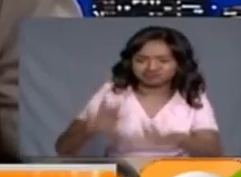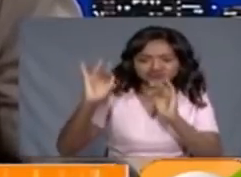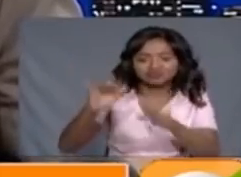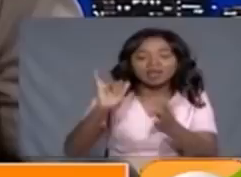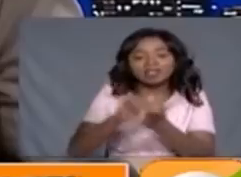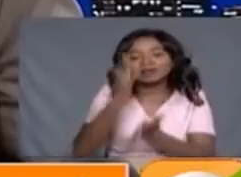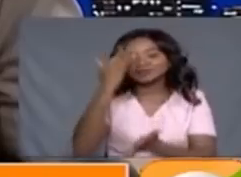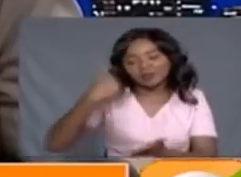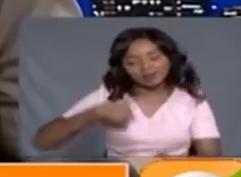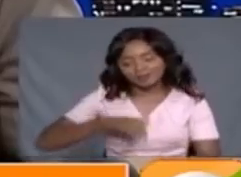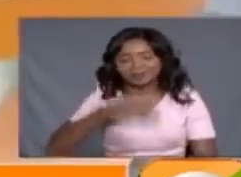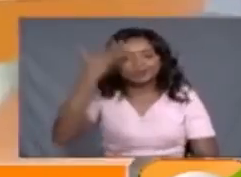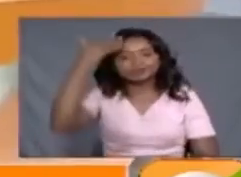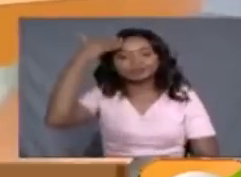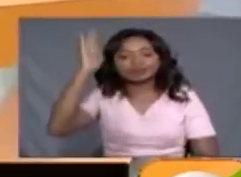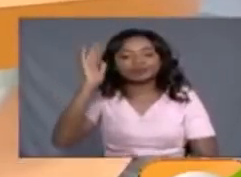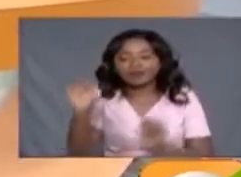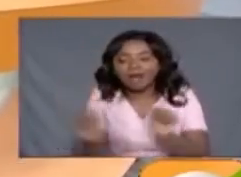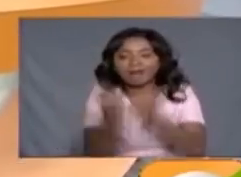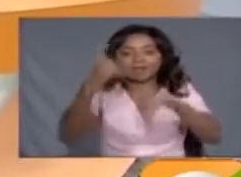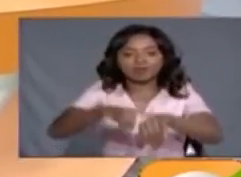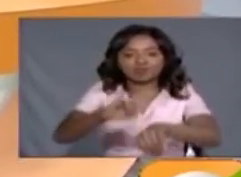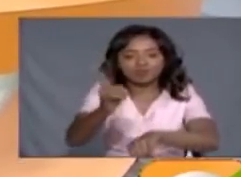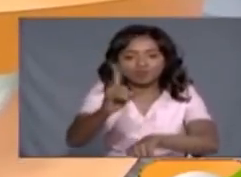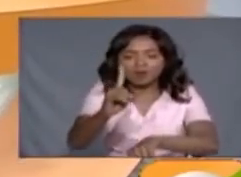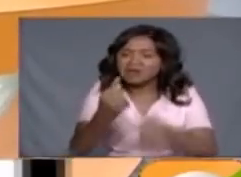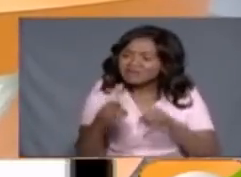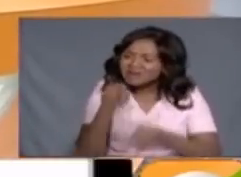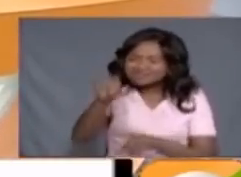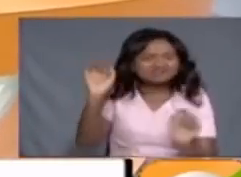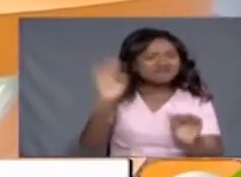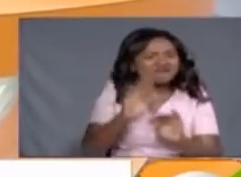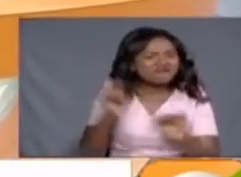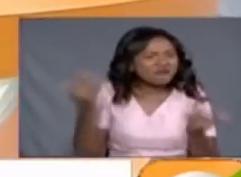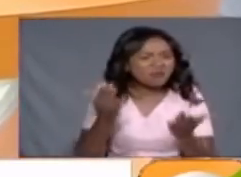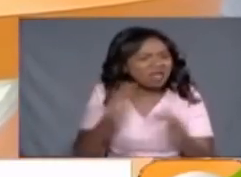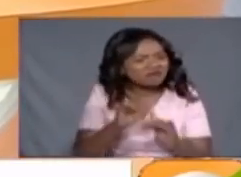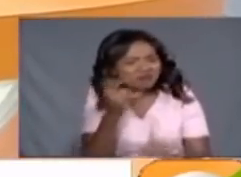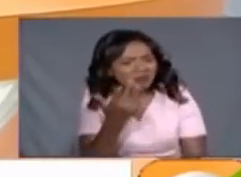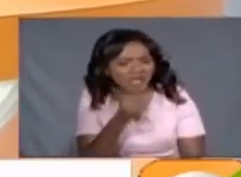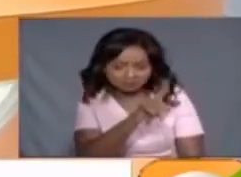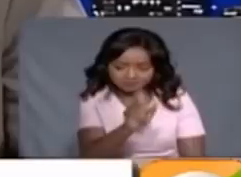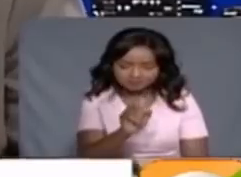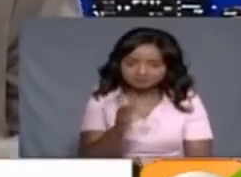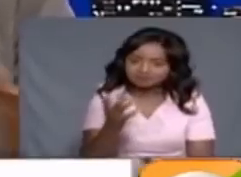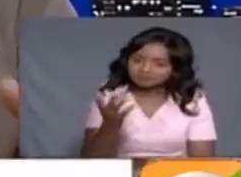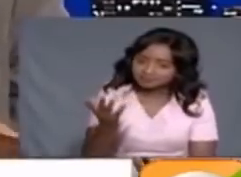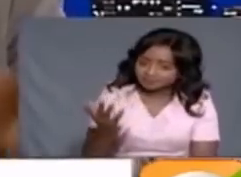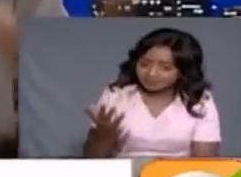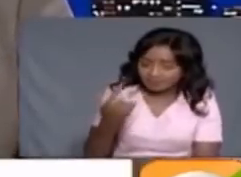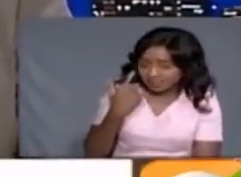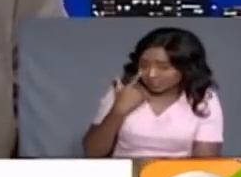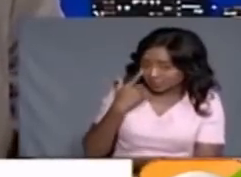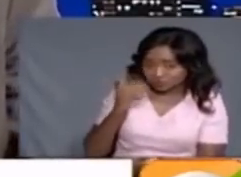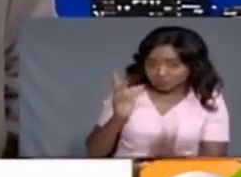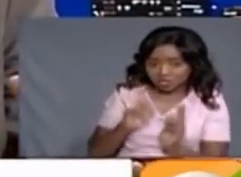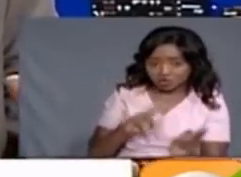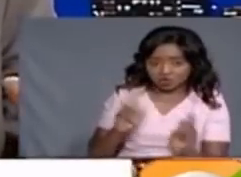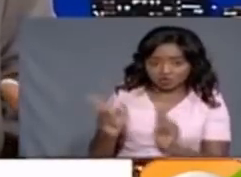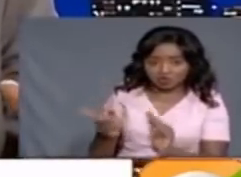know. Yeah. And what's brought this swarm this time? It's usually when you have the